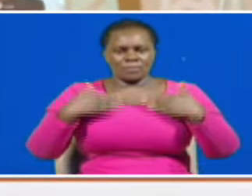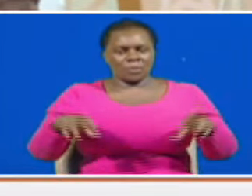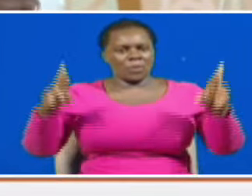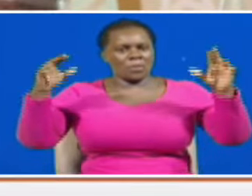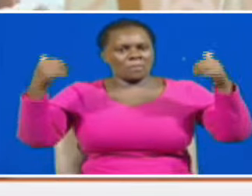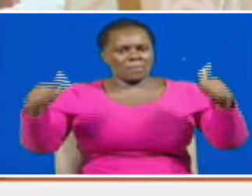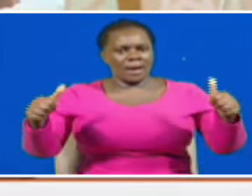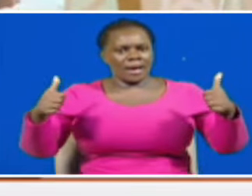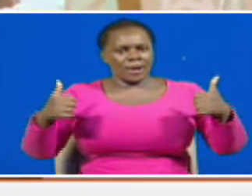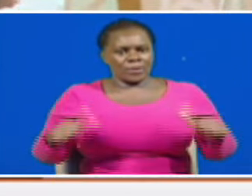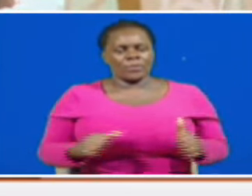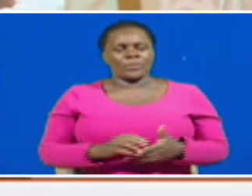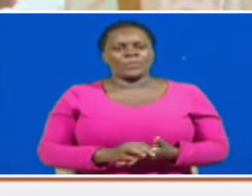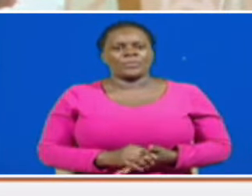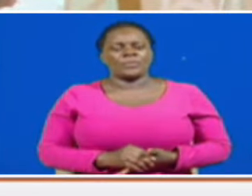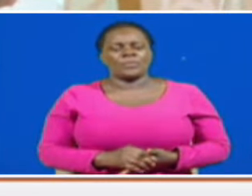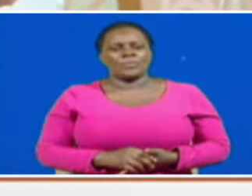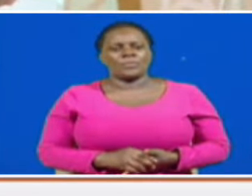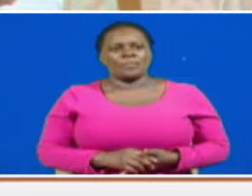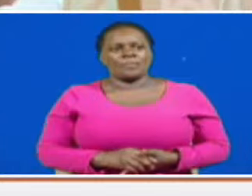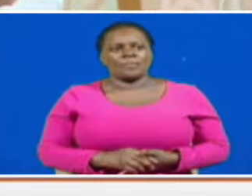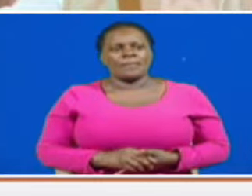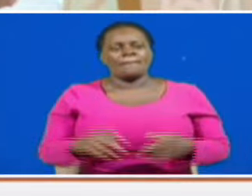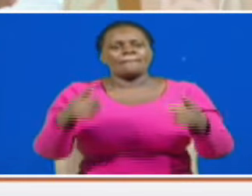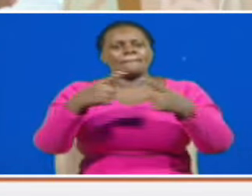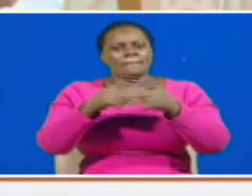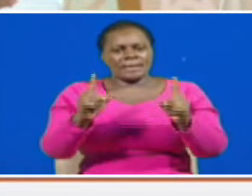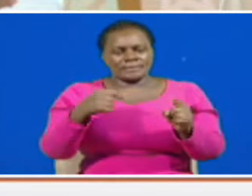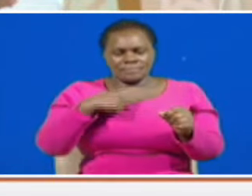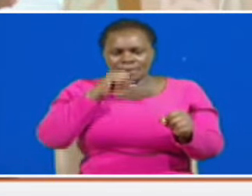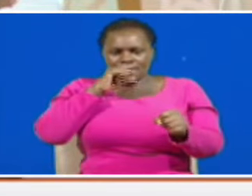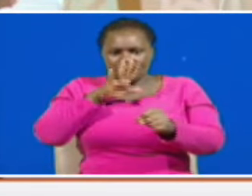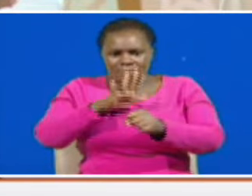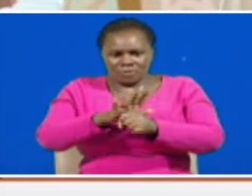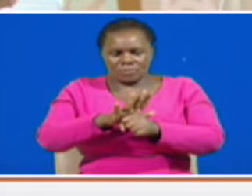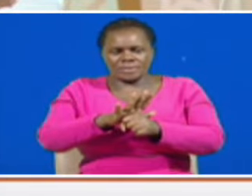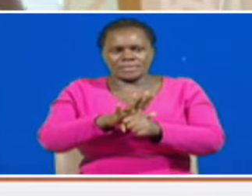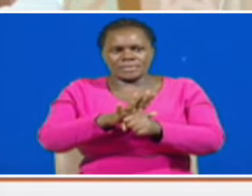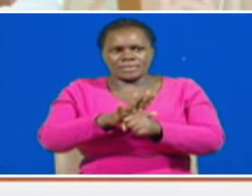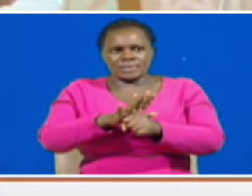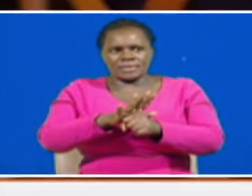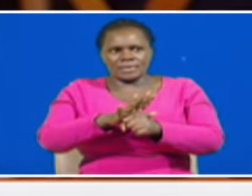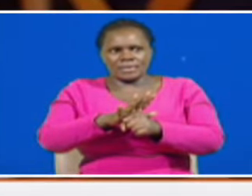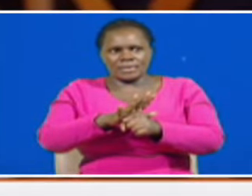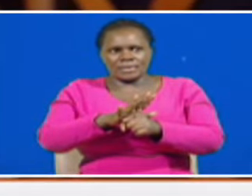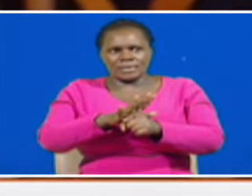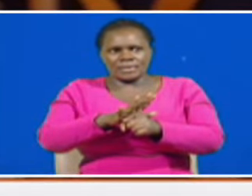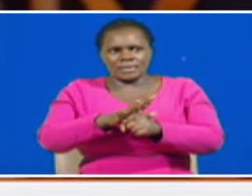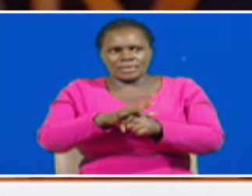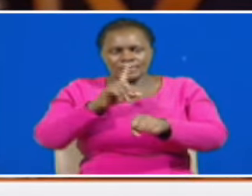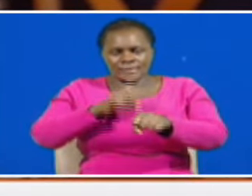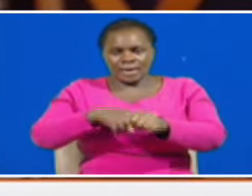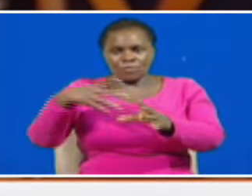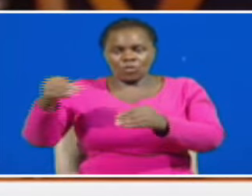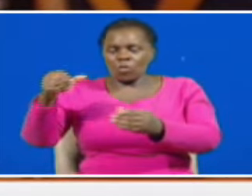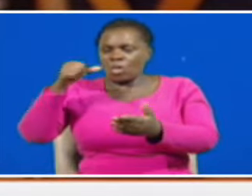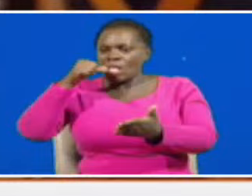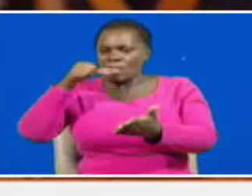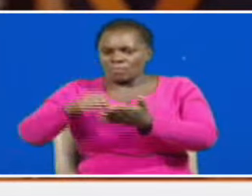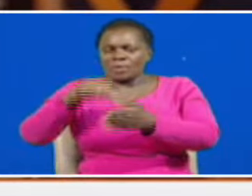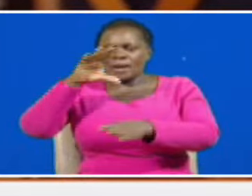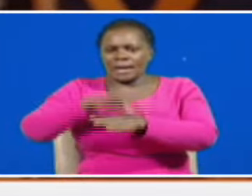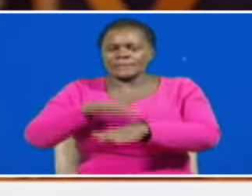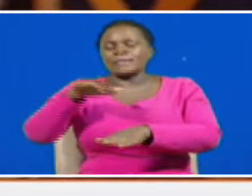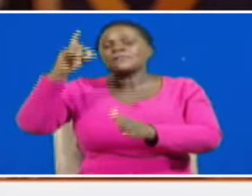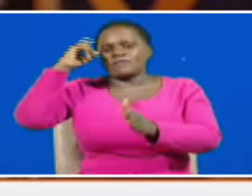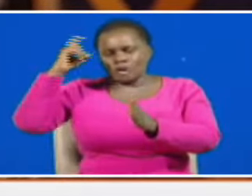as a community in Kenya. Lakini, at the moment, hata wakienda kuchukua ID, they are